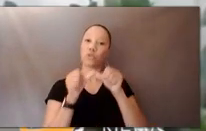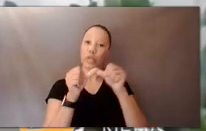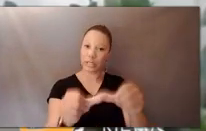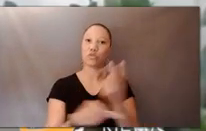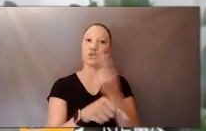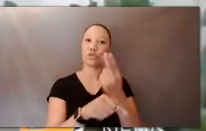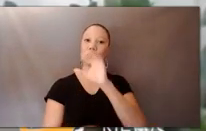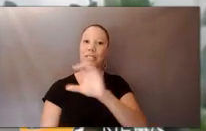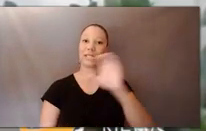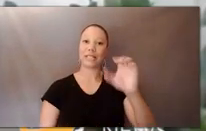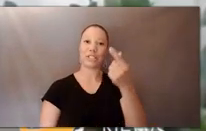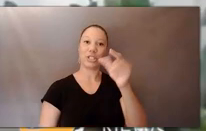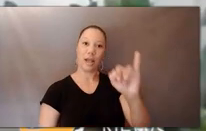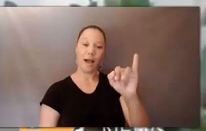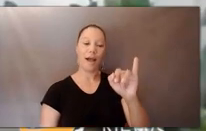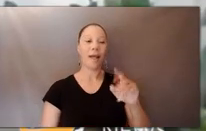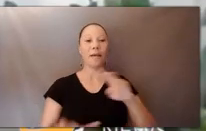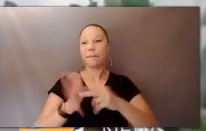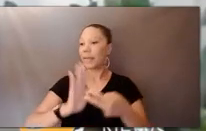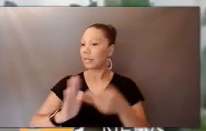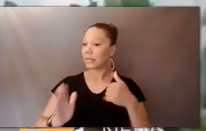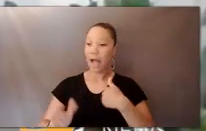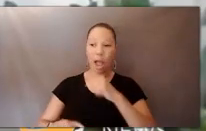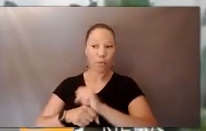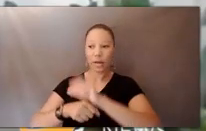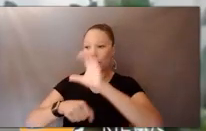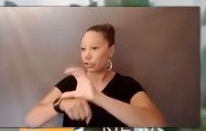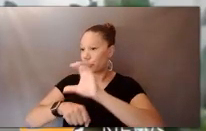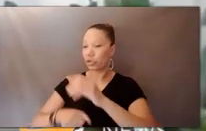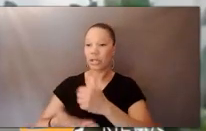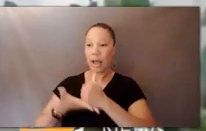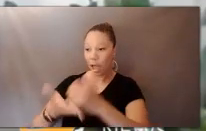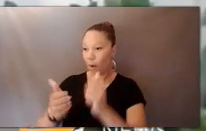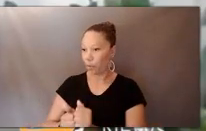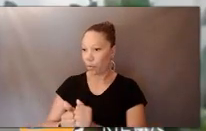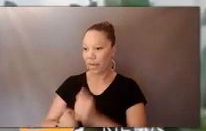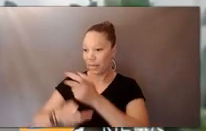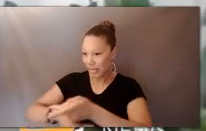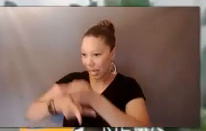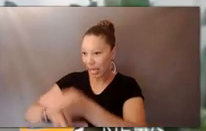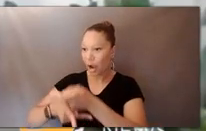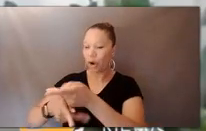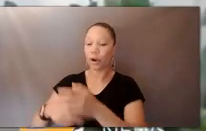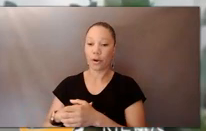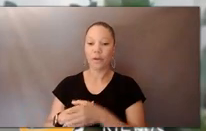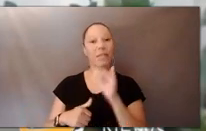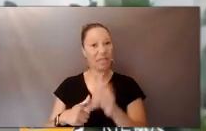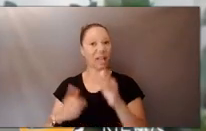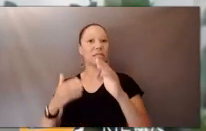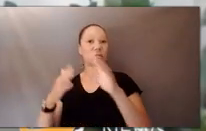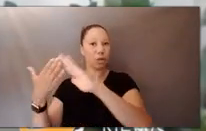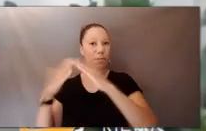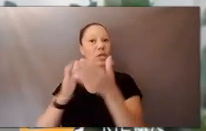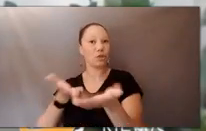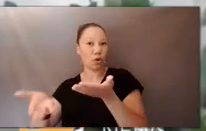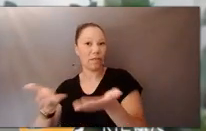that, I work at, a church and I watch the daycare. Well, that's a community service, in